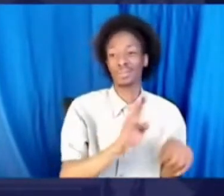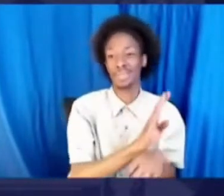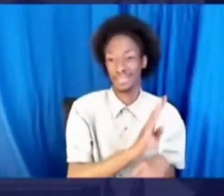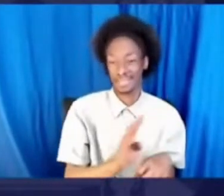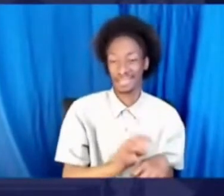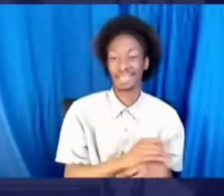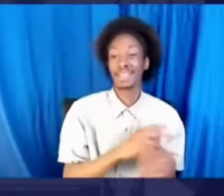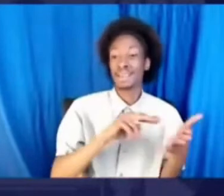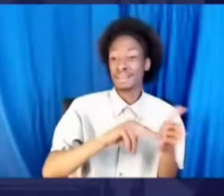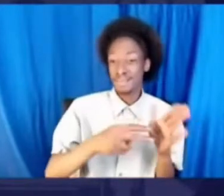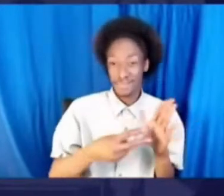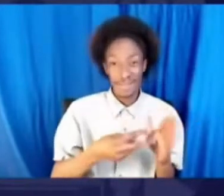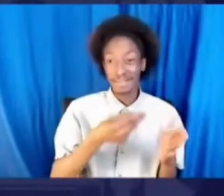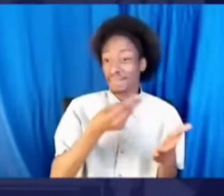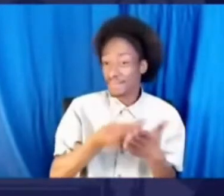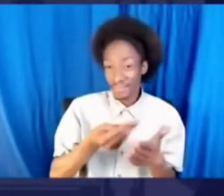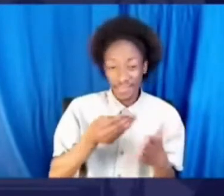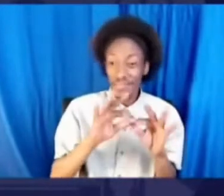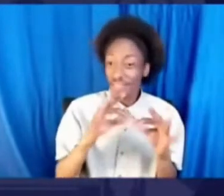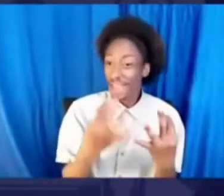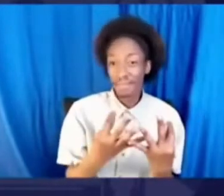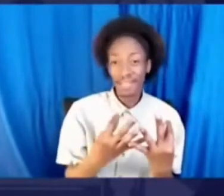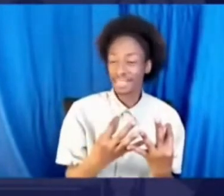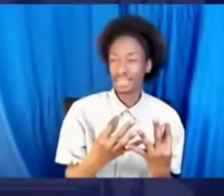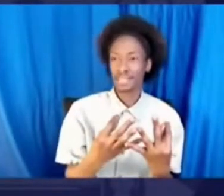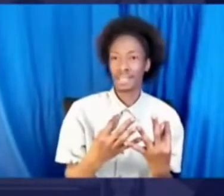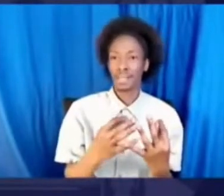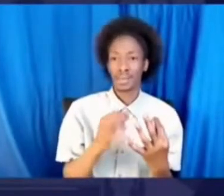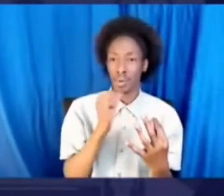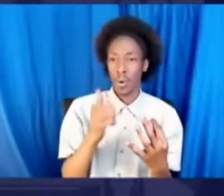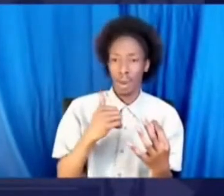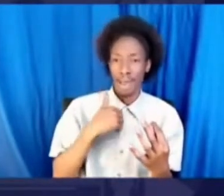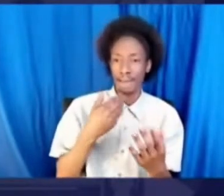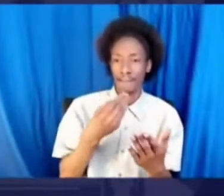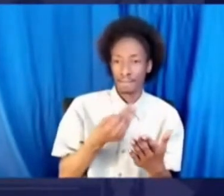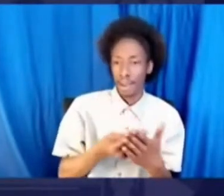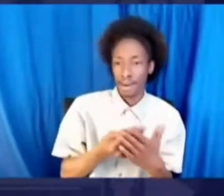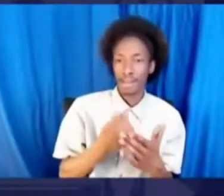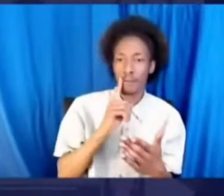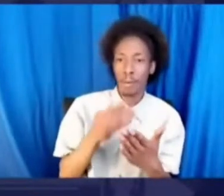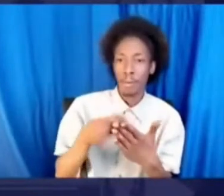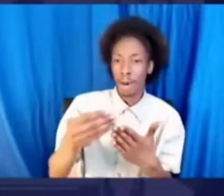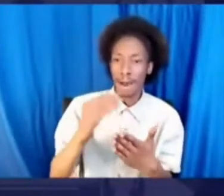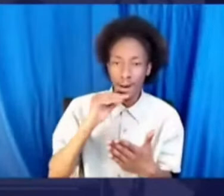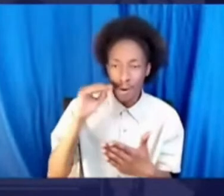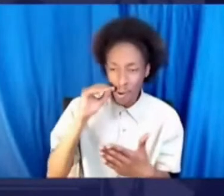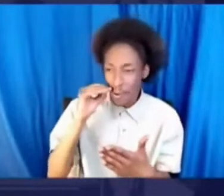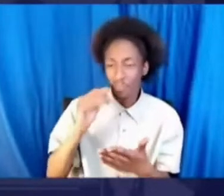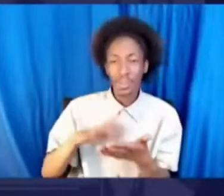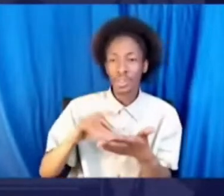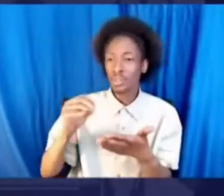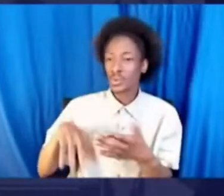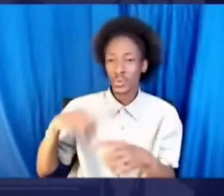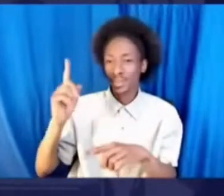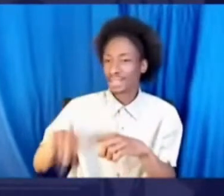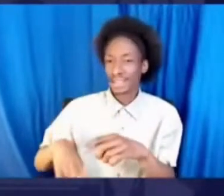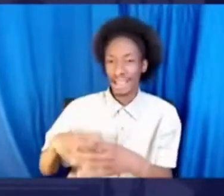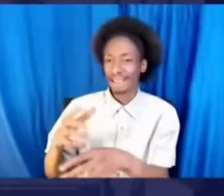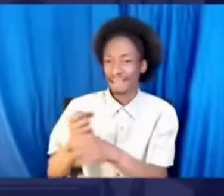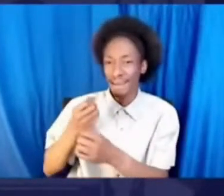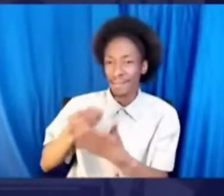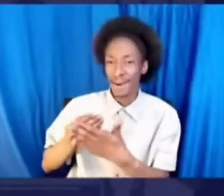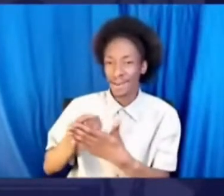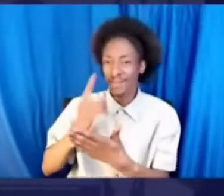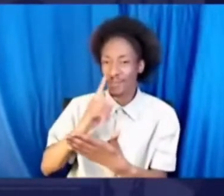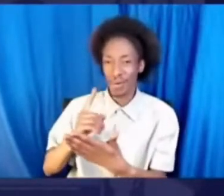cannot access the capital they need to buy a home, students who cannot access capital to get an education because they